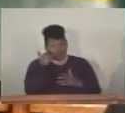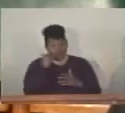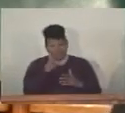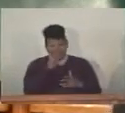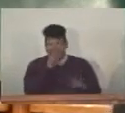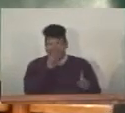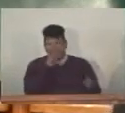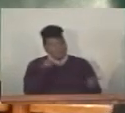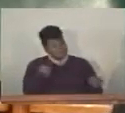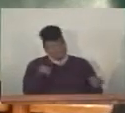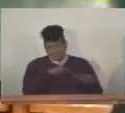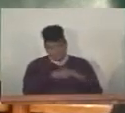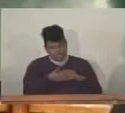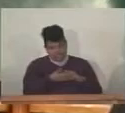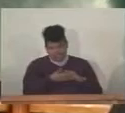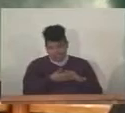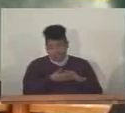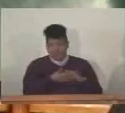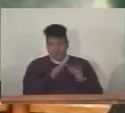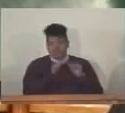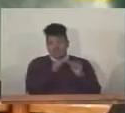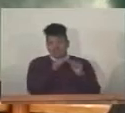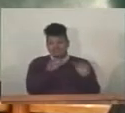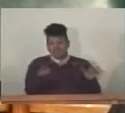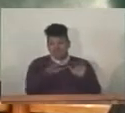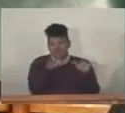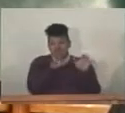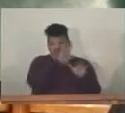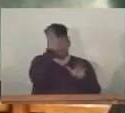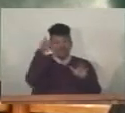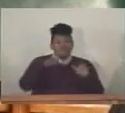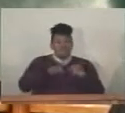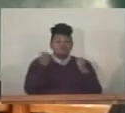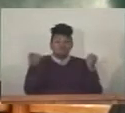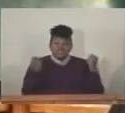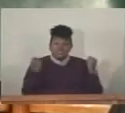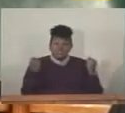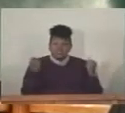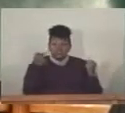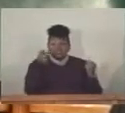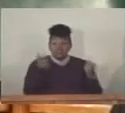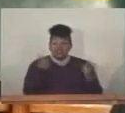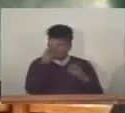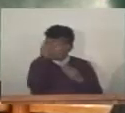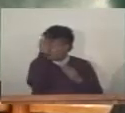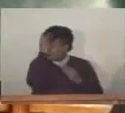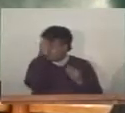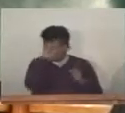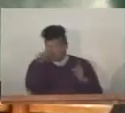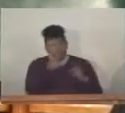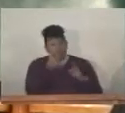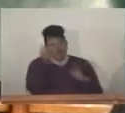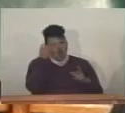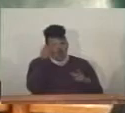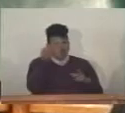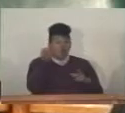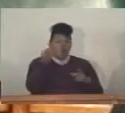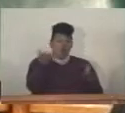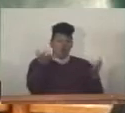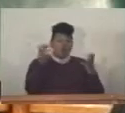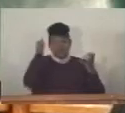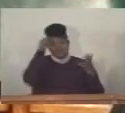Jamaica, that it continues to be active, it has never been breached, and if they have information about guns or wanted